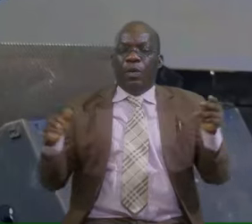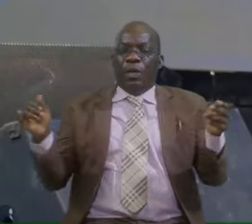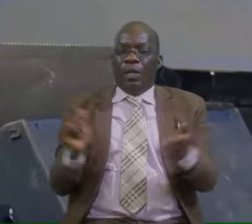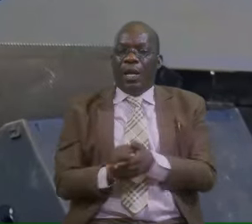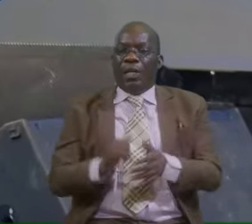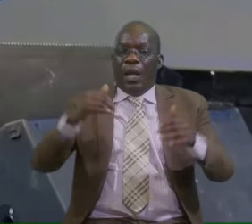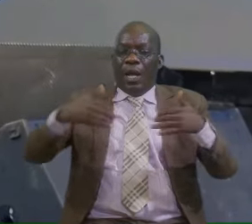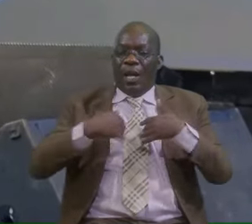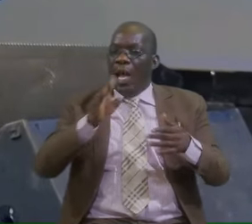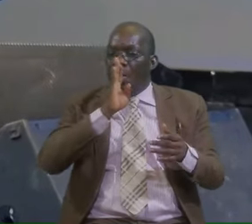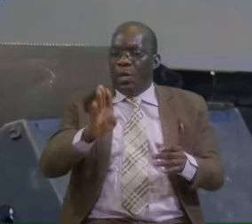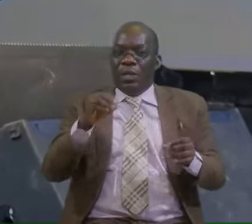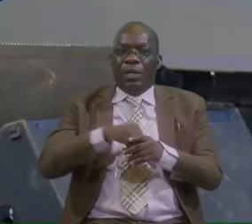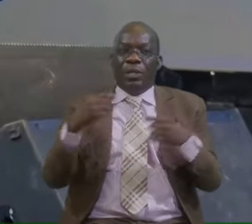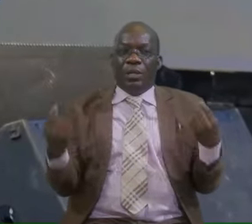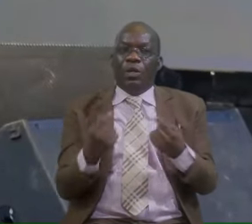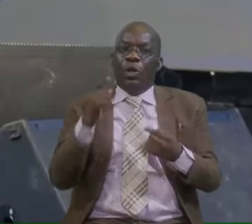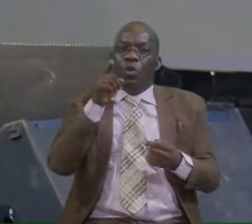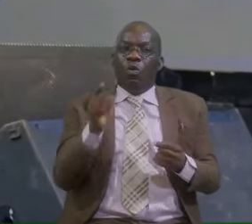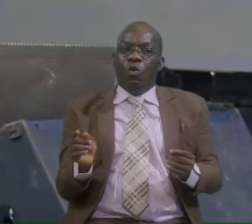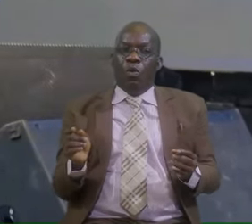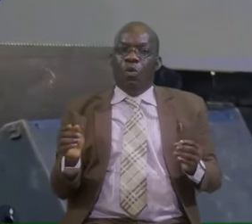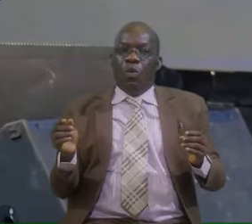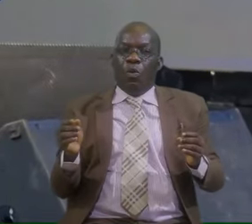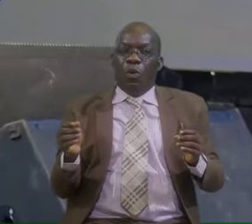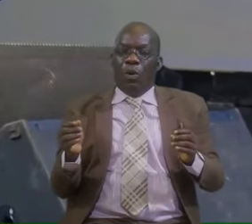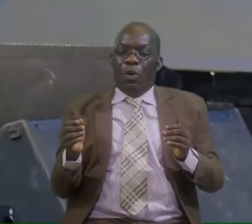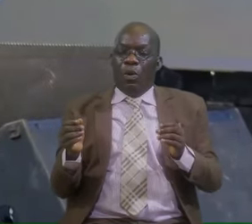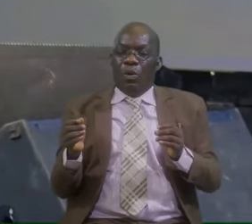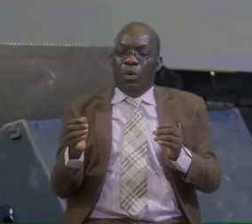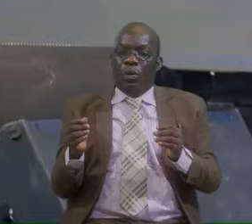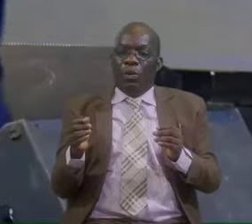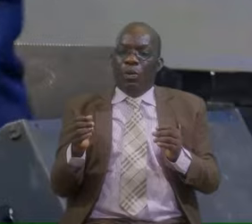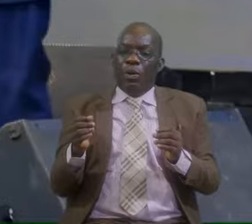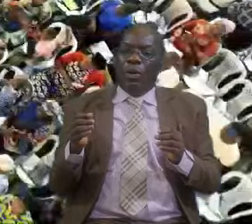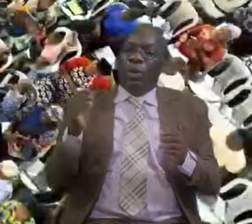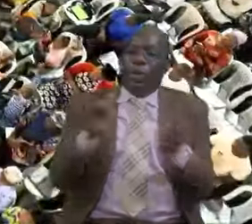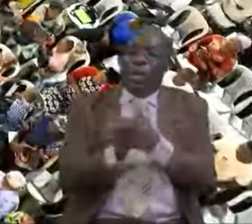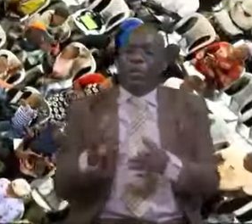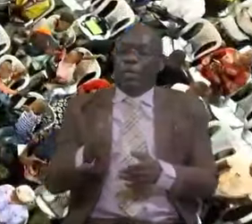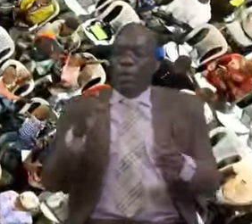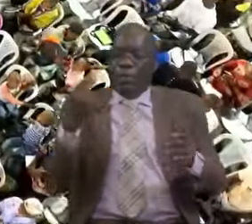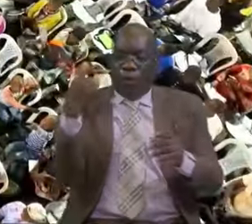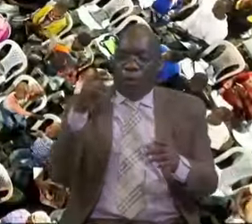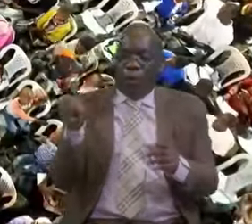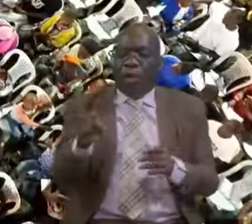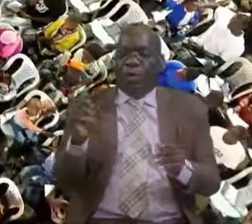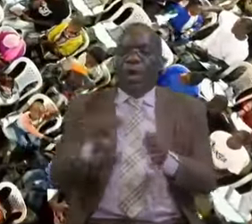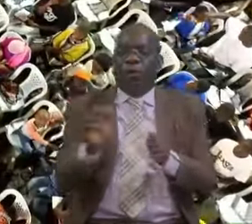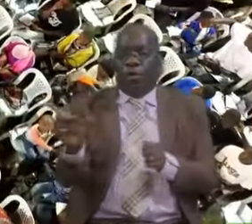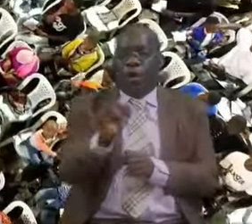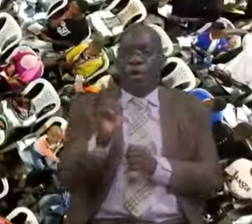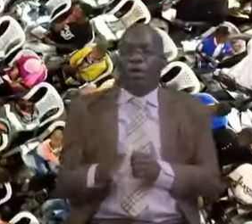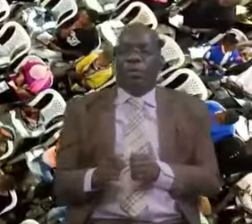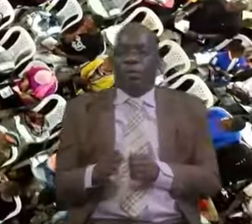iniquity, who carried injury with them everywhere. In 2 Corinthians chapter